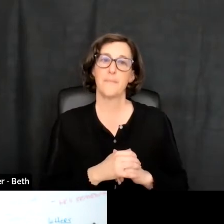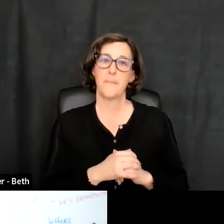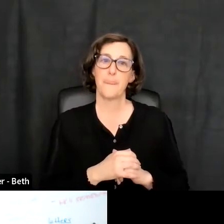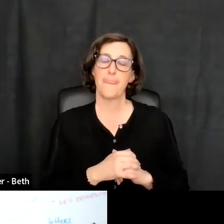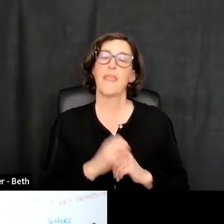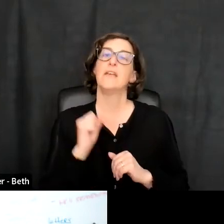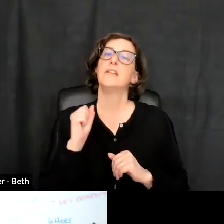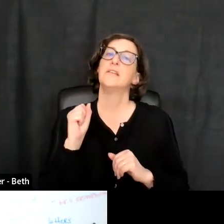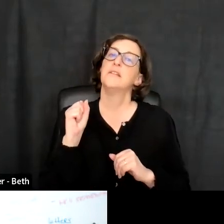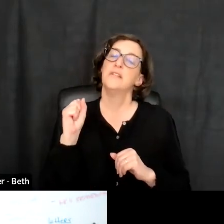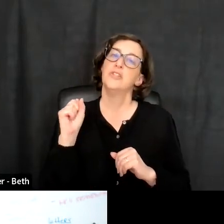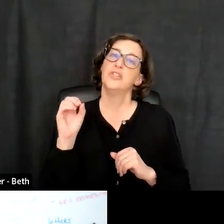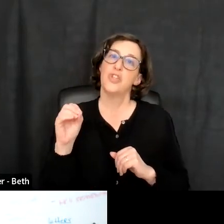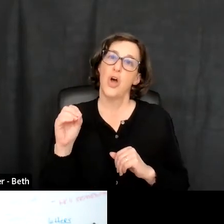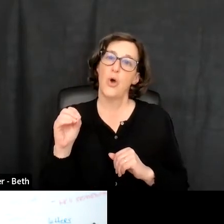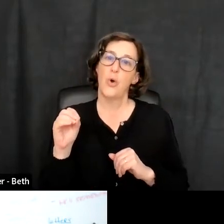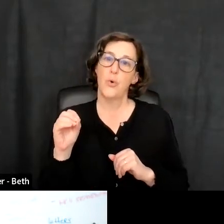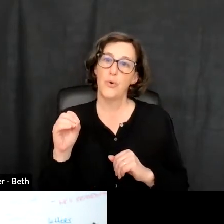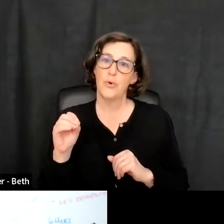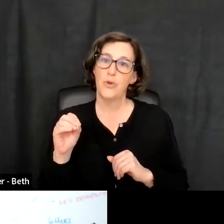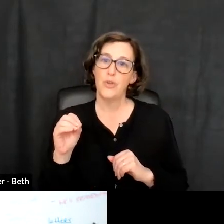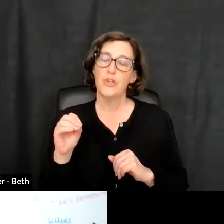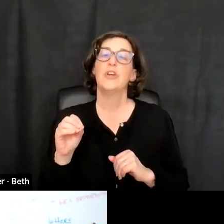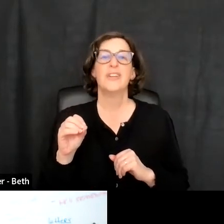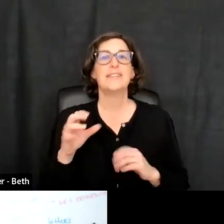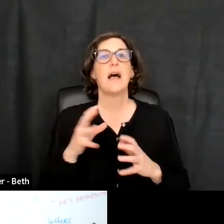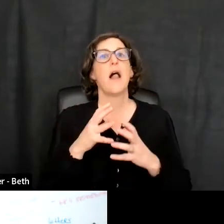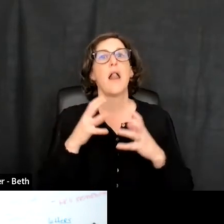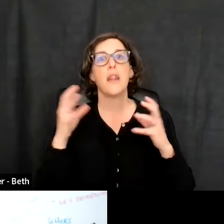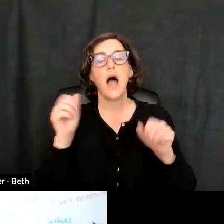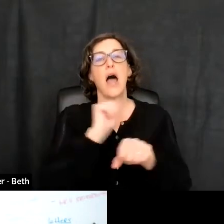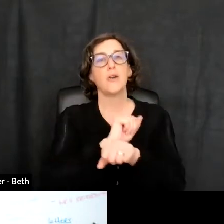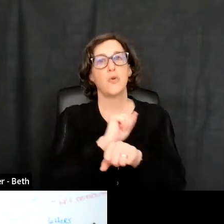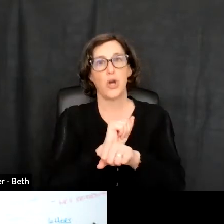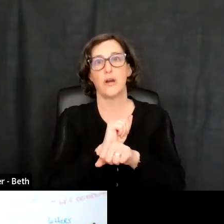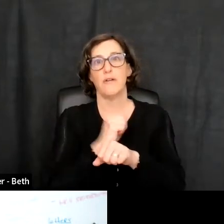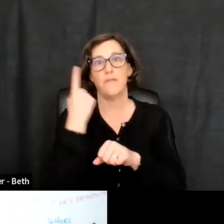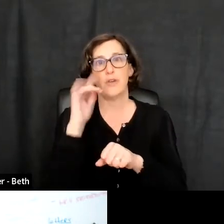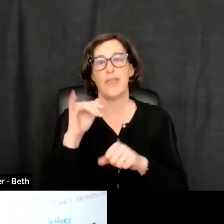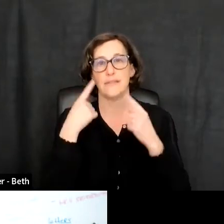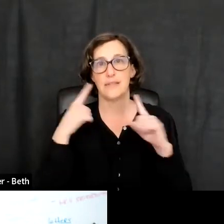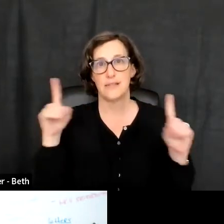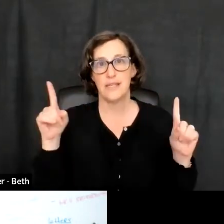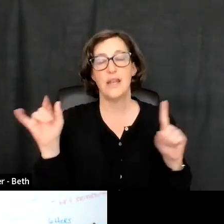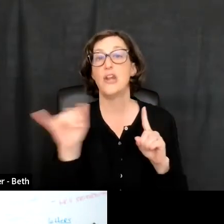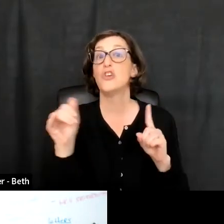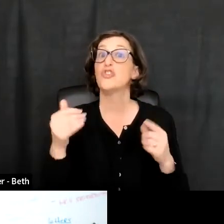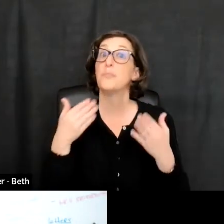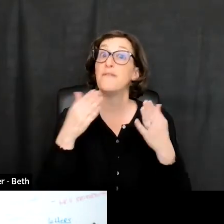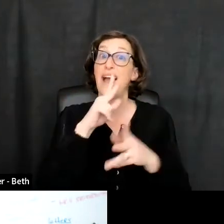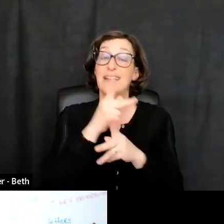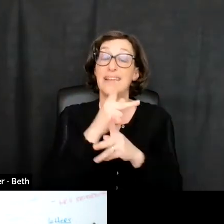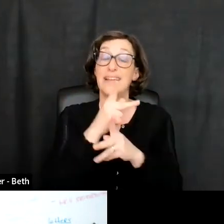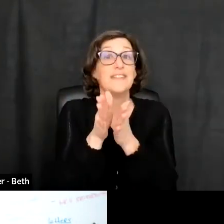And so it does take a lot of effort to kind of make that work, and also to provide the type of